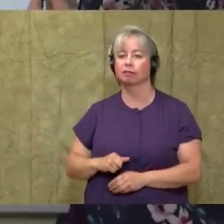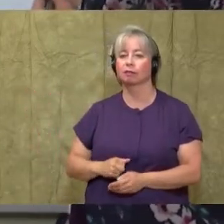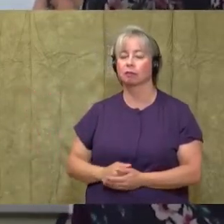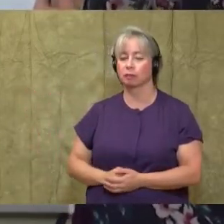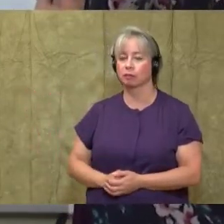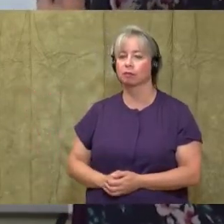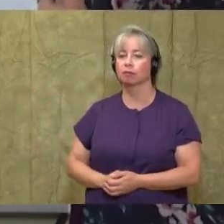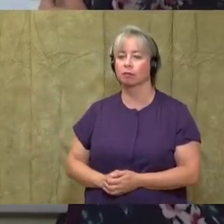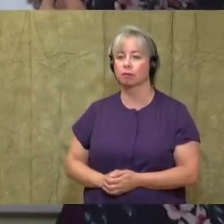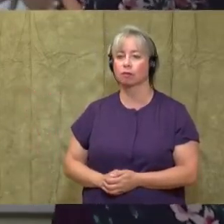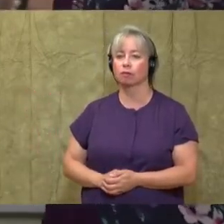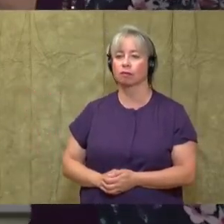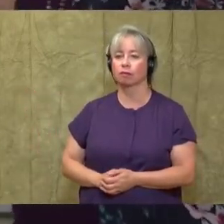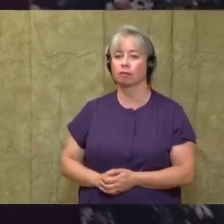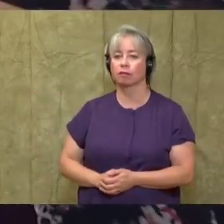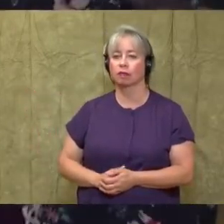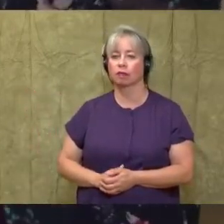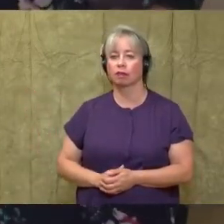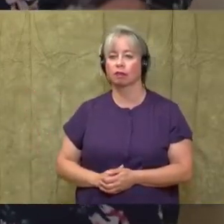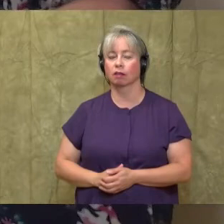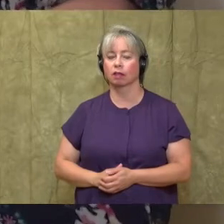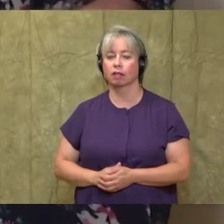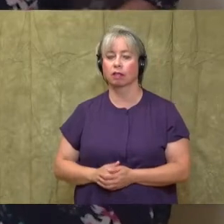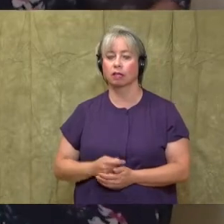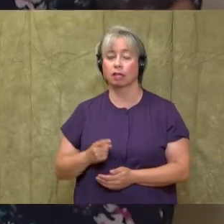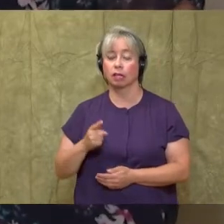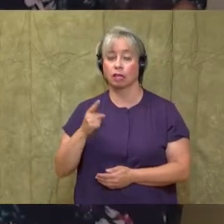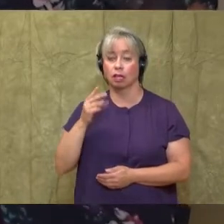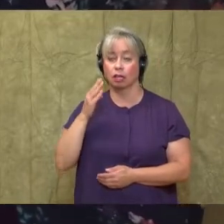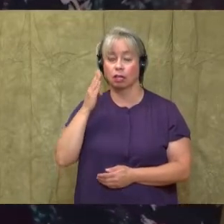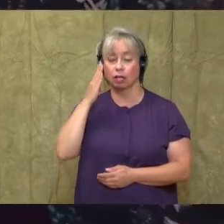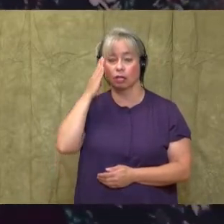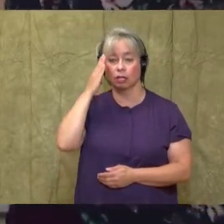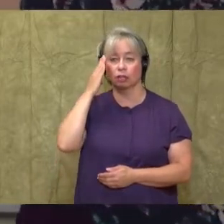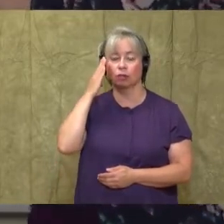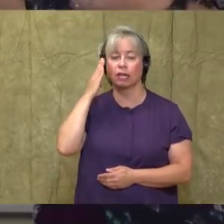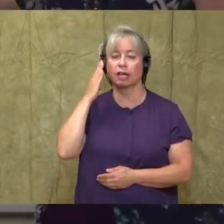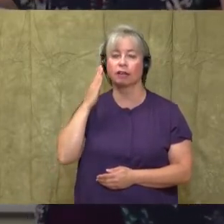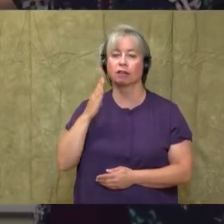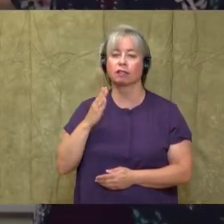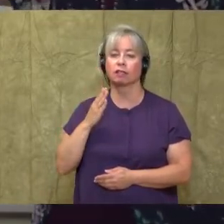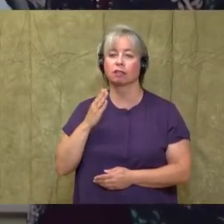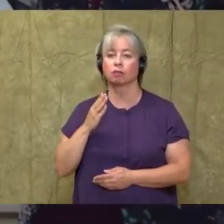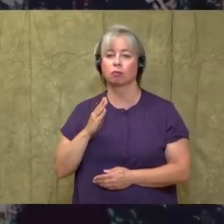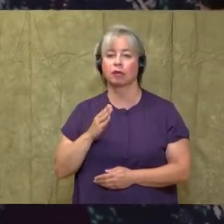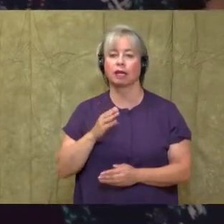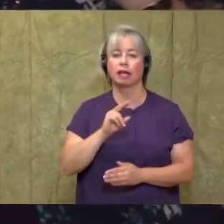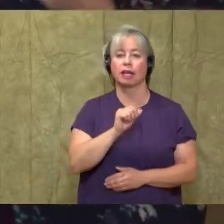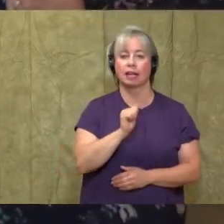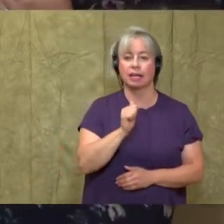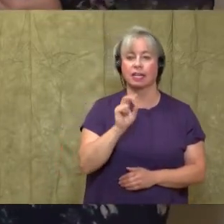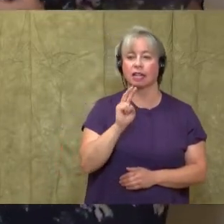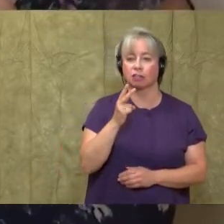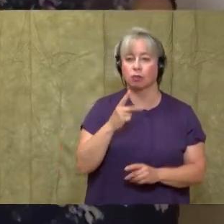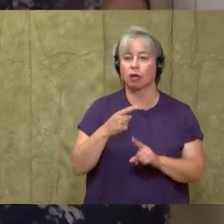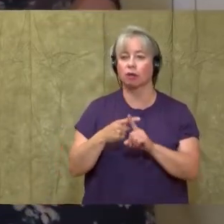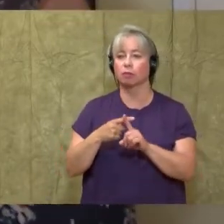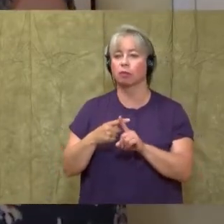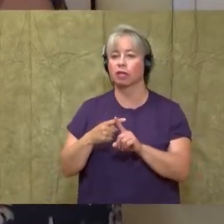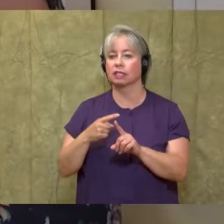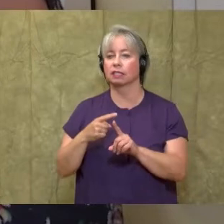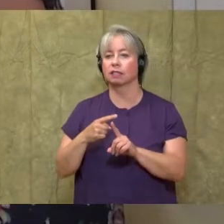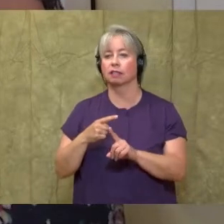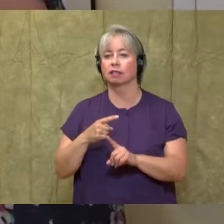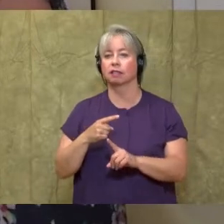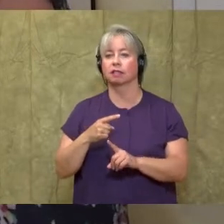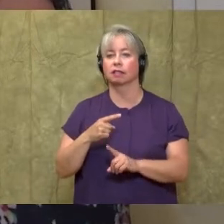Okay? So here we go. This looks similar to what we had a while ago with our Pythagorean theorem. We had our sides, 6 and 10. So we need to square